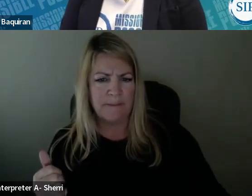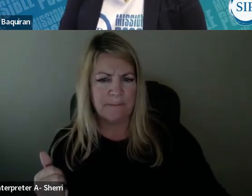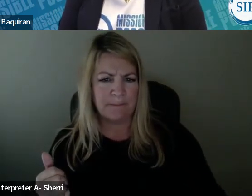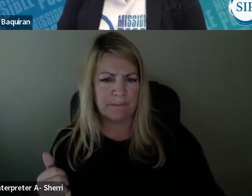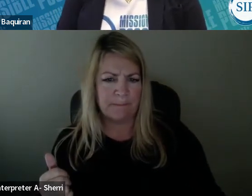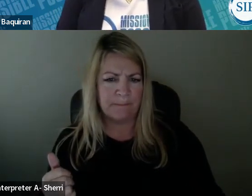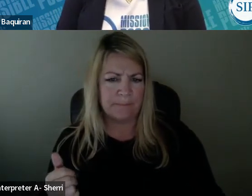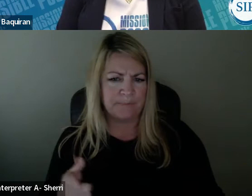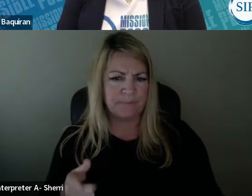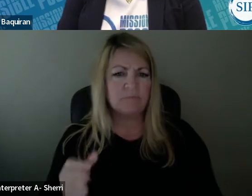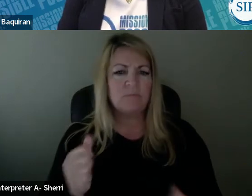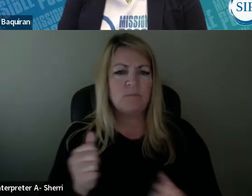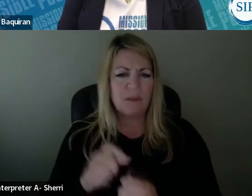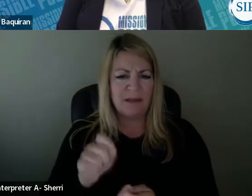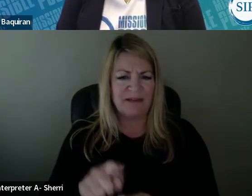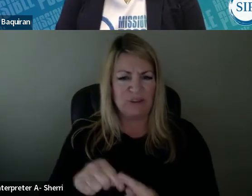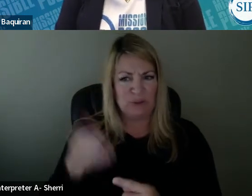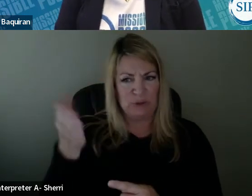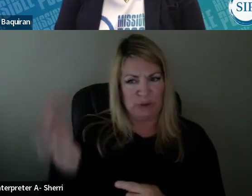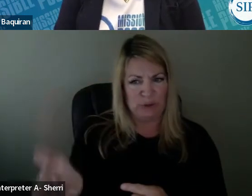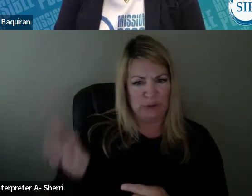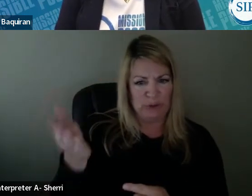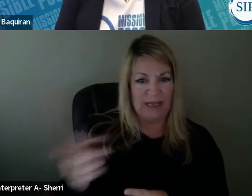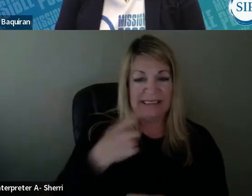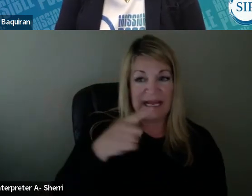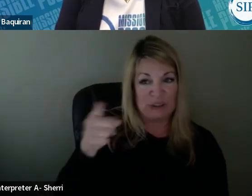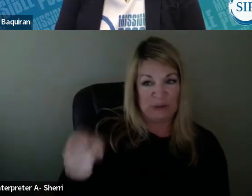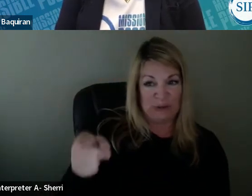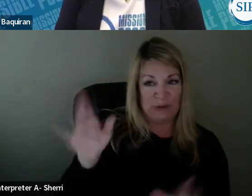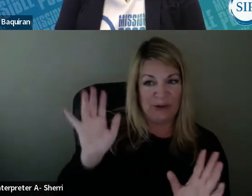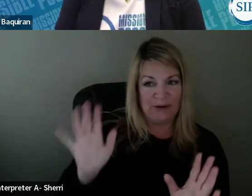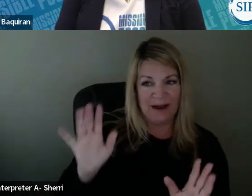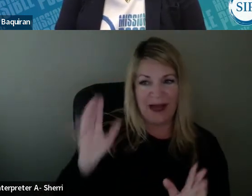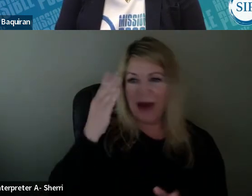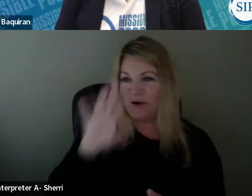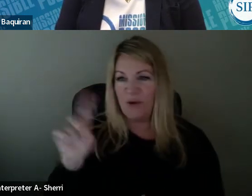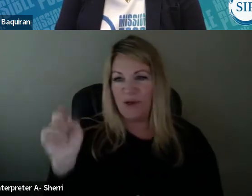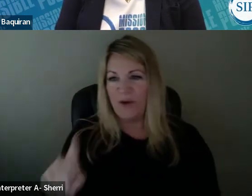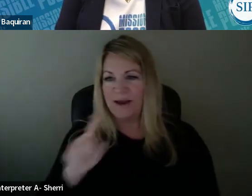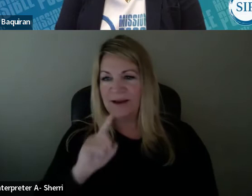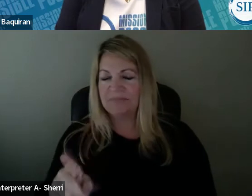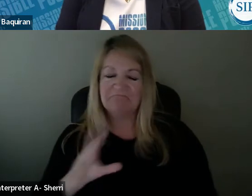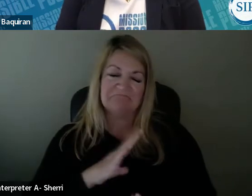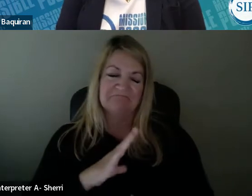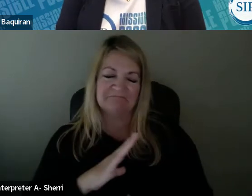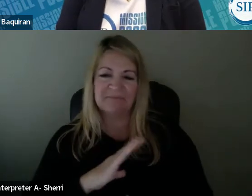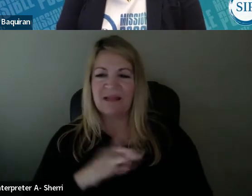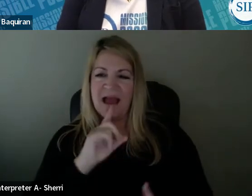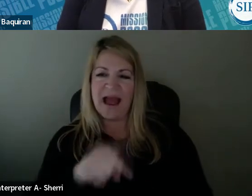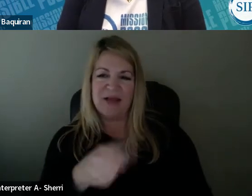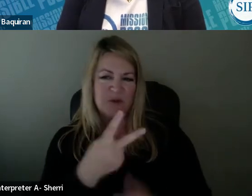It was specific not? to you. It says you, but Okay. I don't know if the question was All more right. general. Well, I will probably about- answer